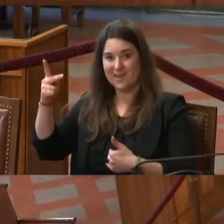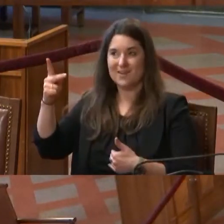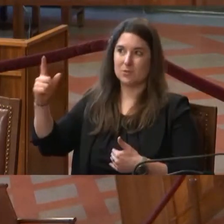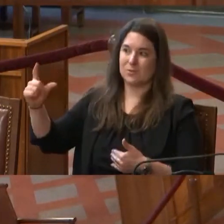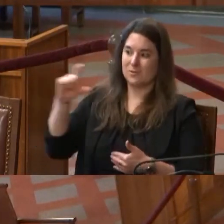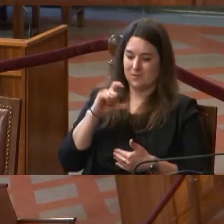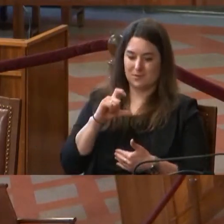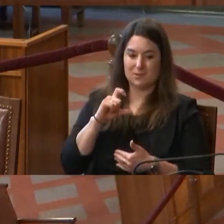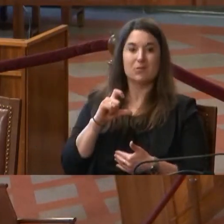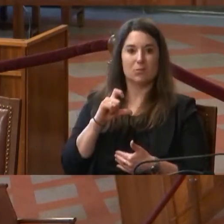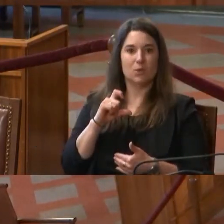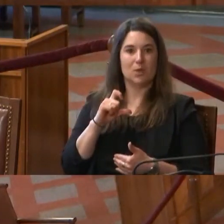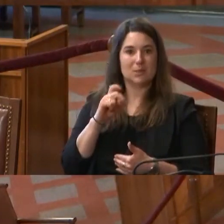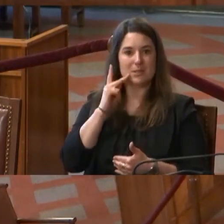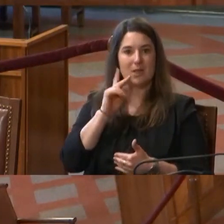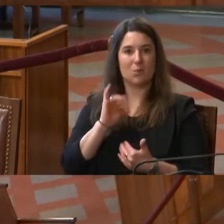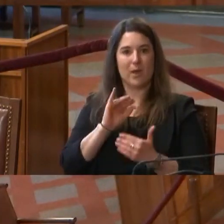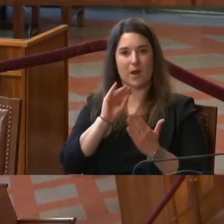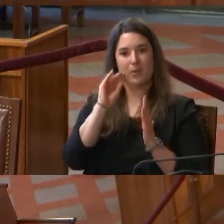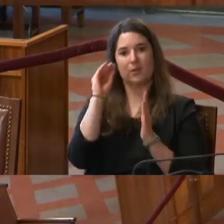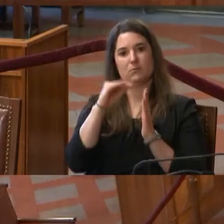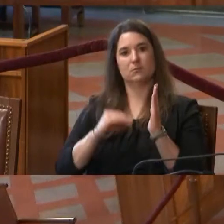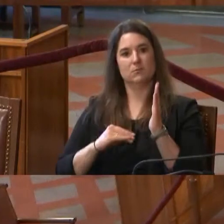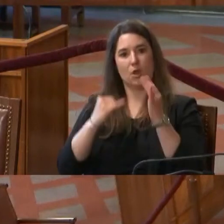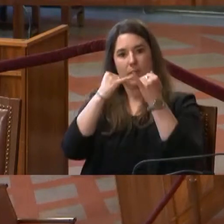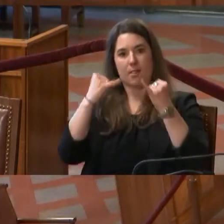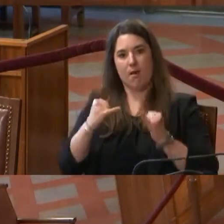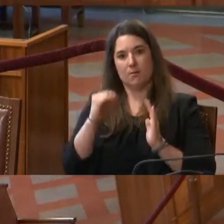they are going to. I will note that